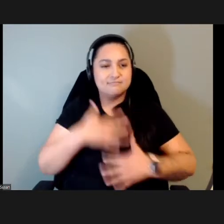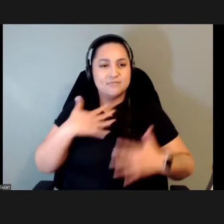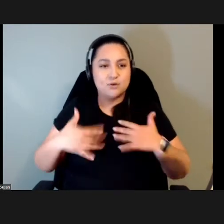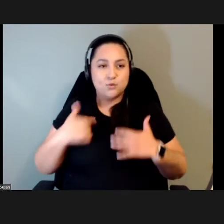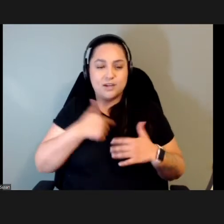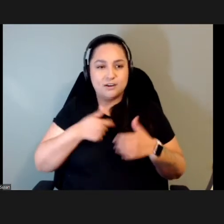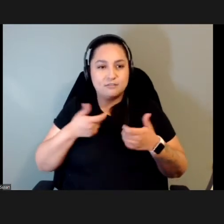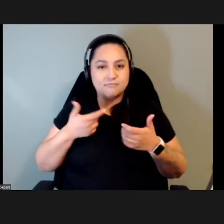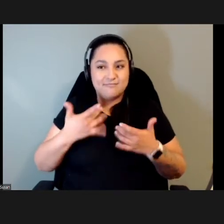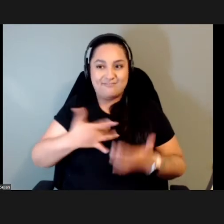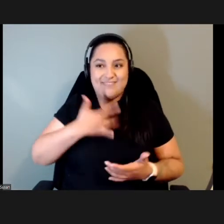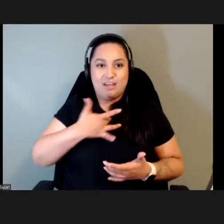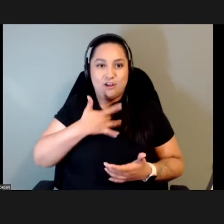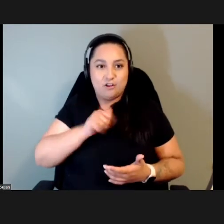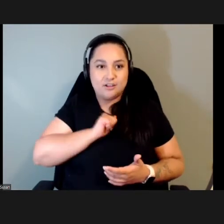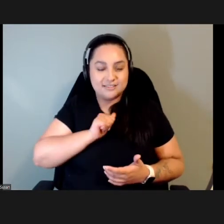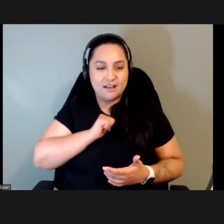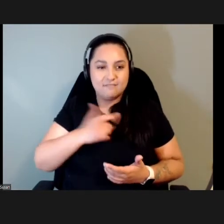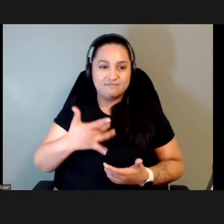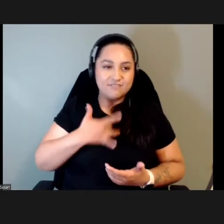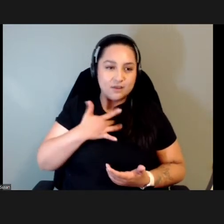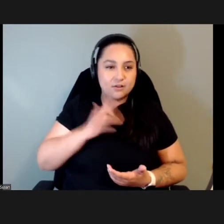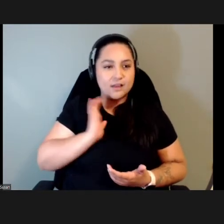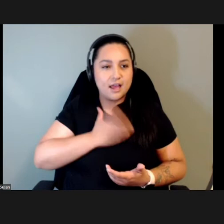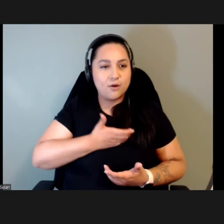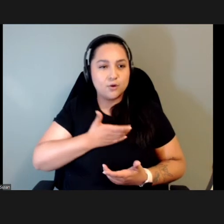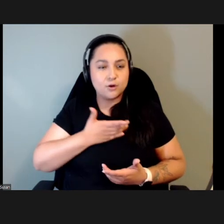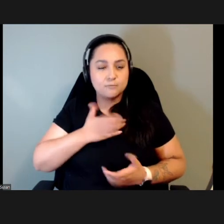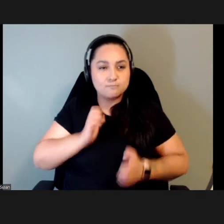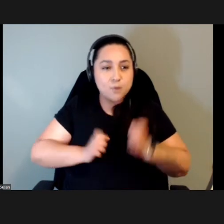feel ourselves and feel our own emotions.